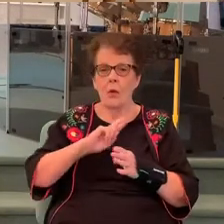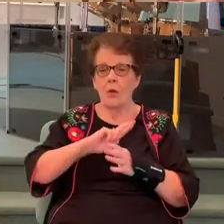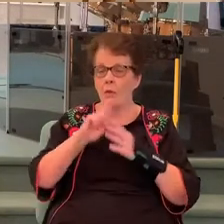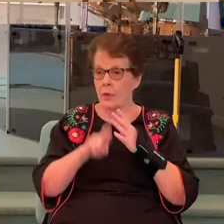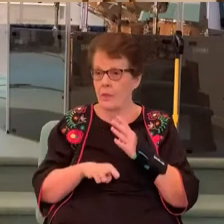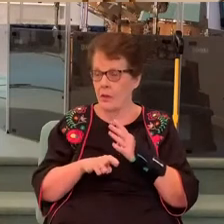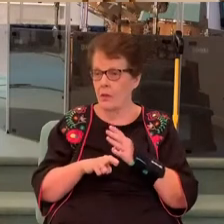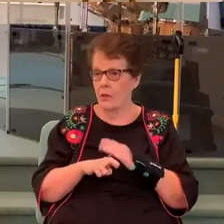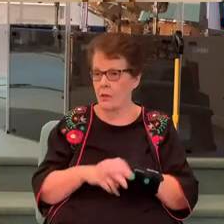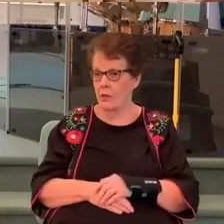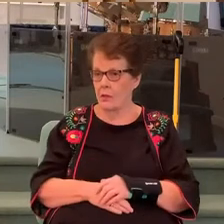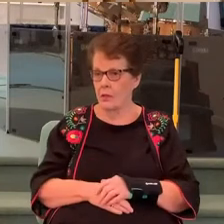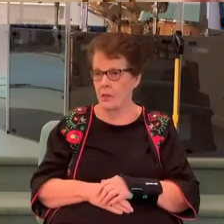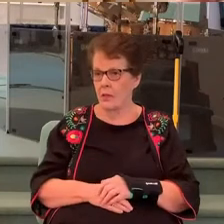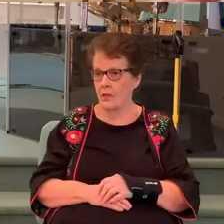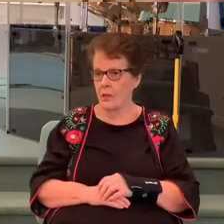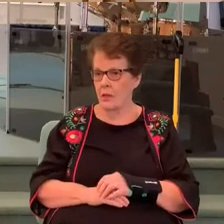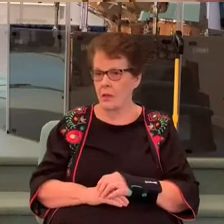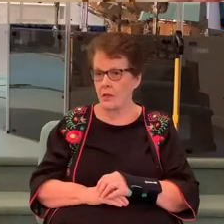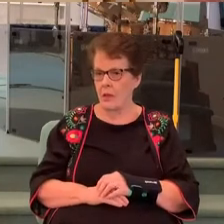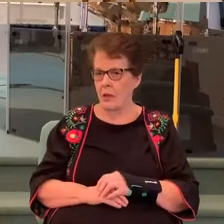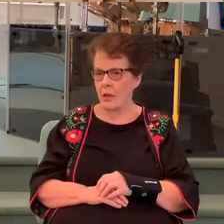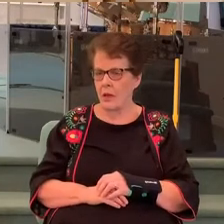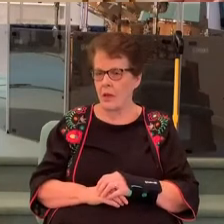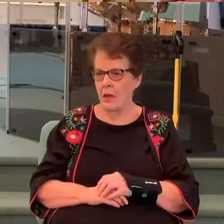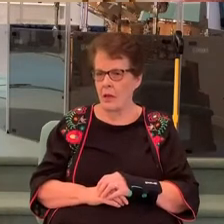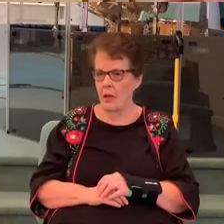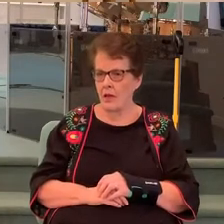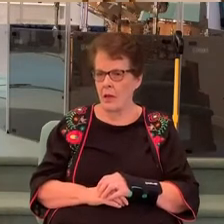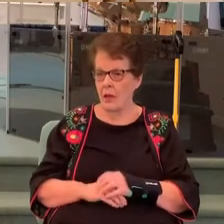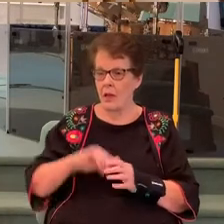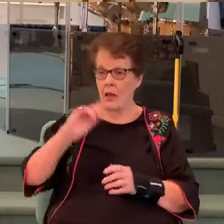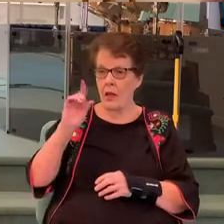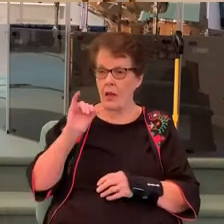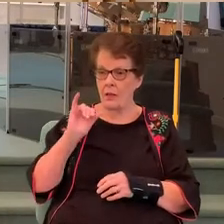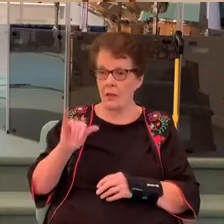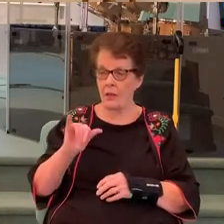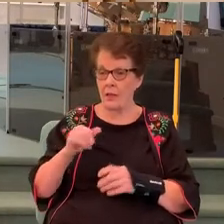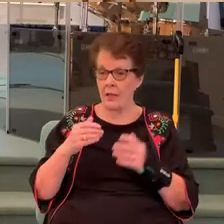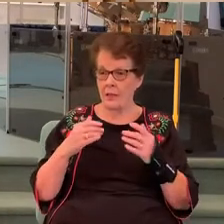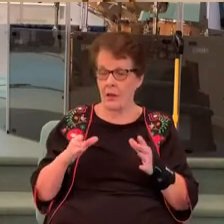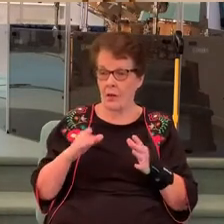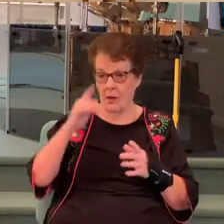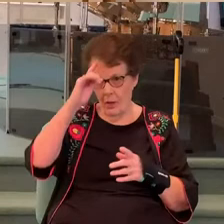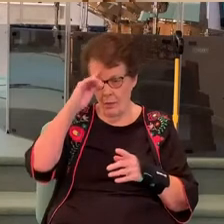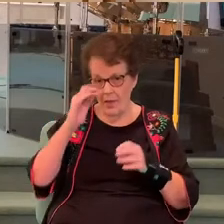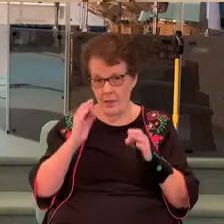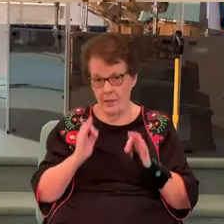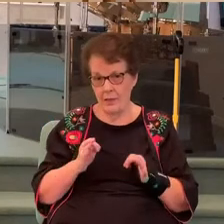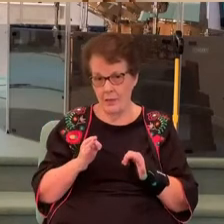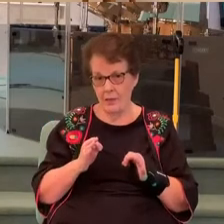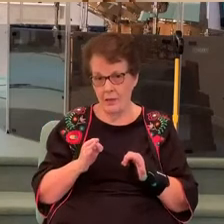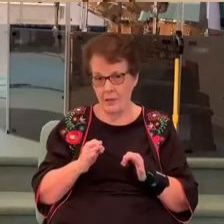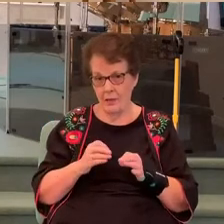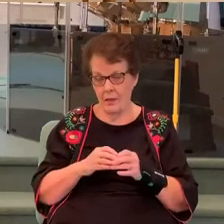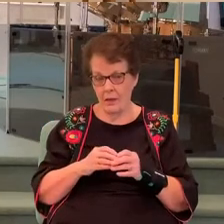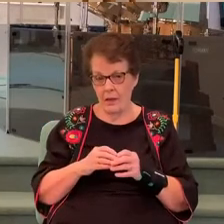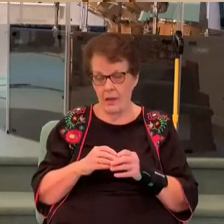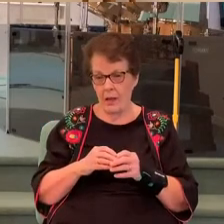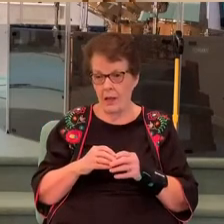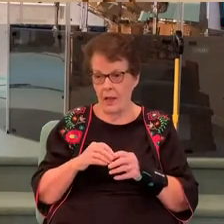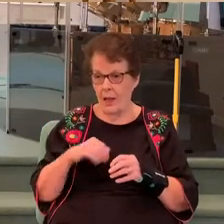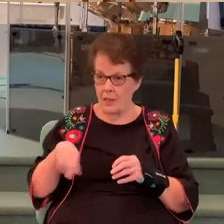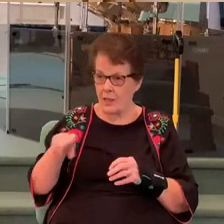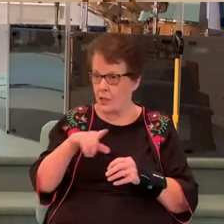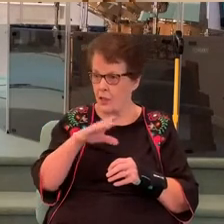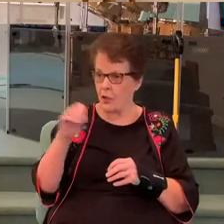not depend on how well you pray. It's already been determined. At this point, it's just you and I enjoying the benefits that we're